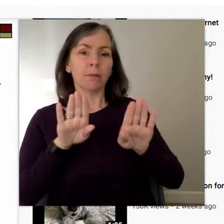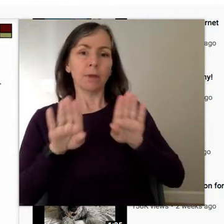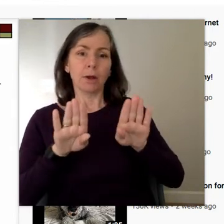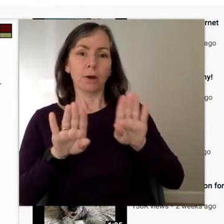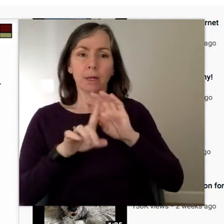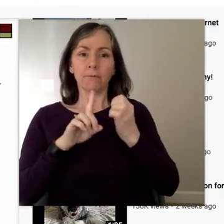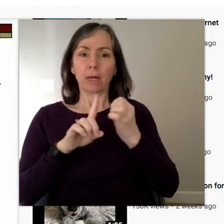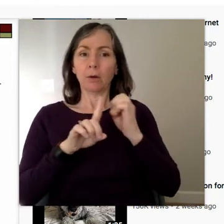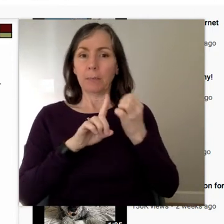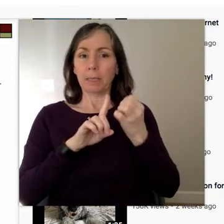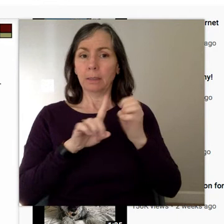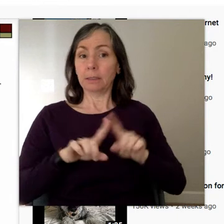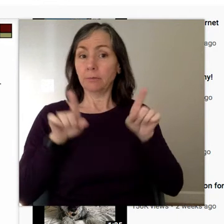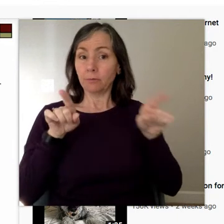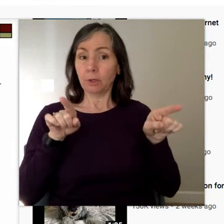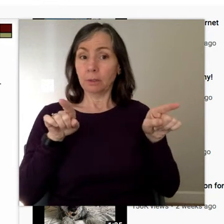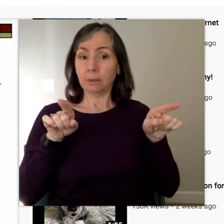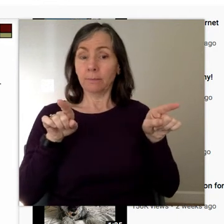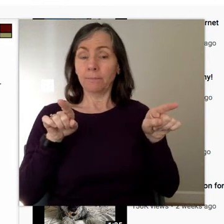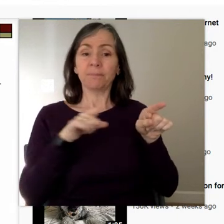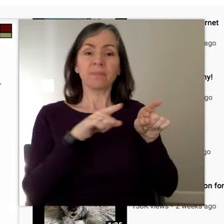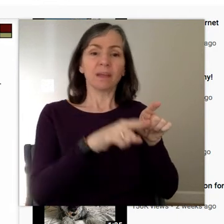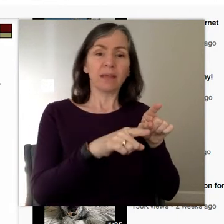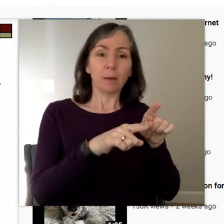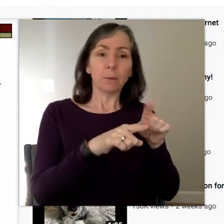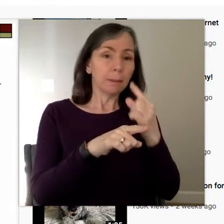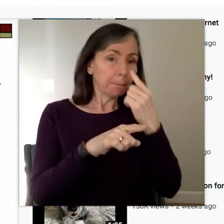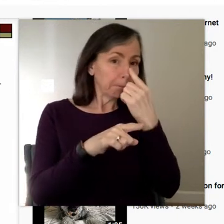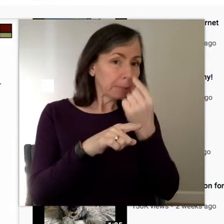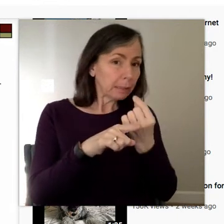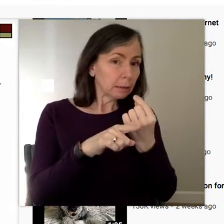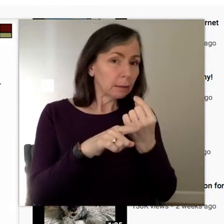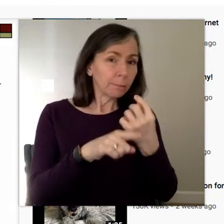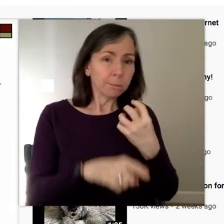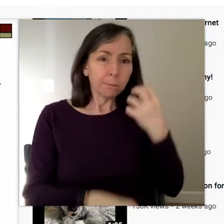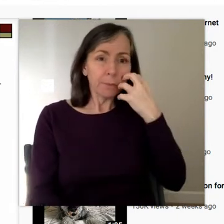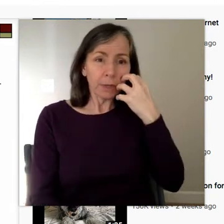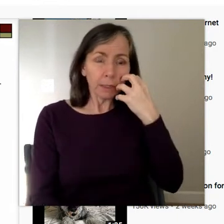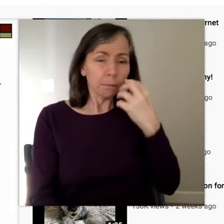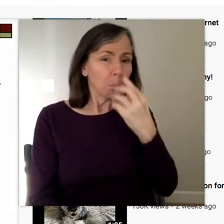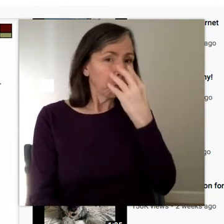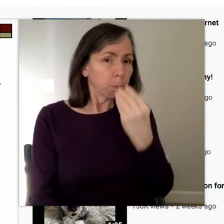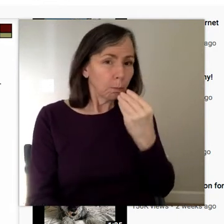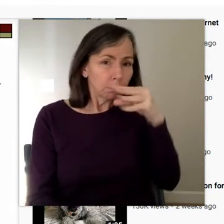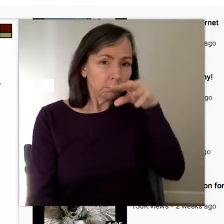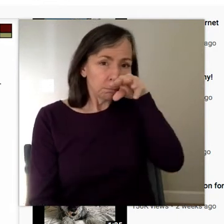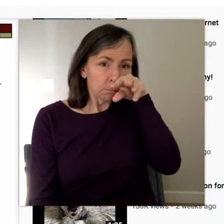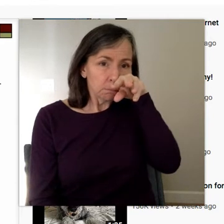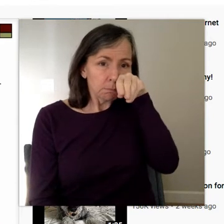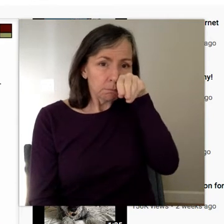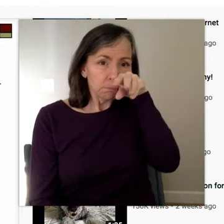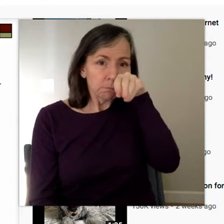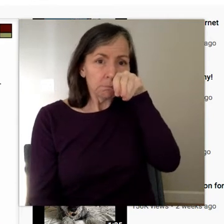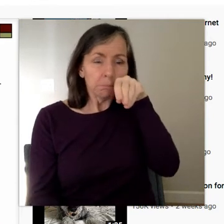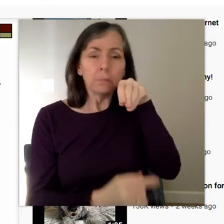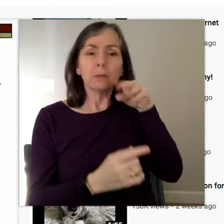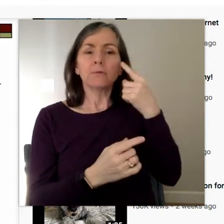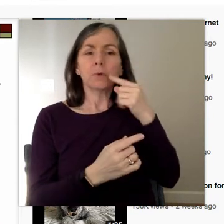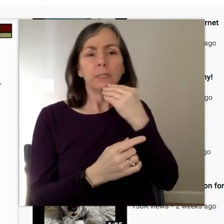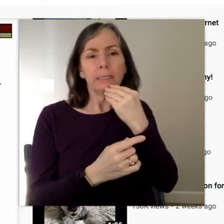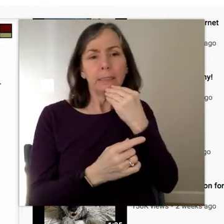have different features. This one has a thick beak for maybe eating a nut or seed.